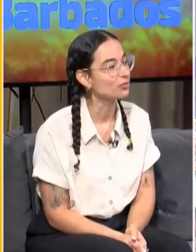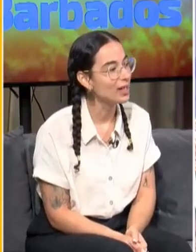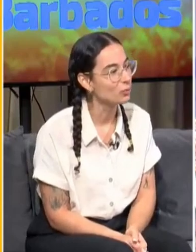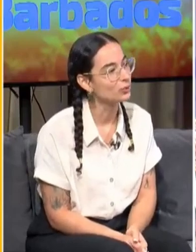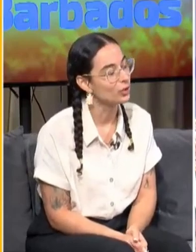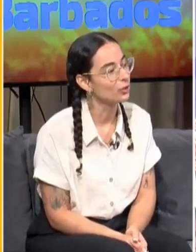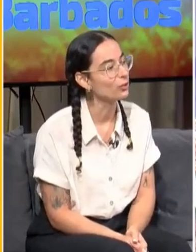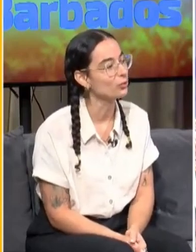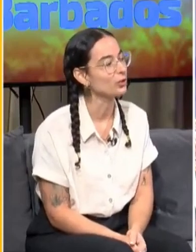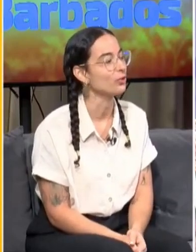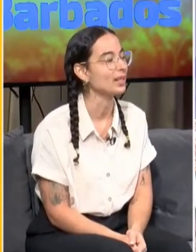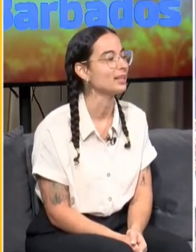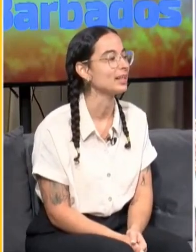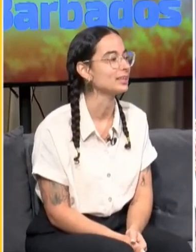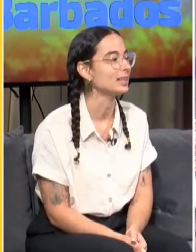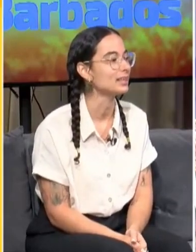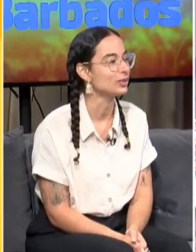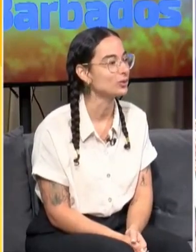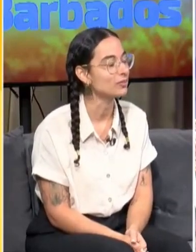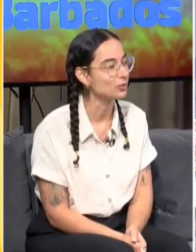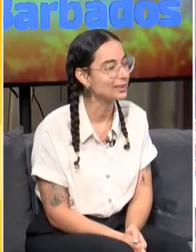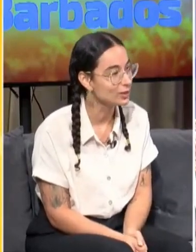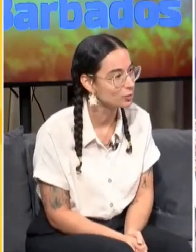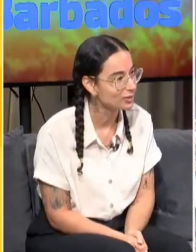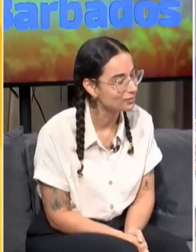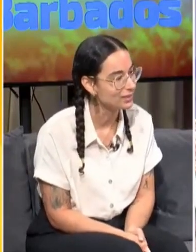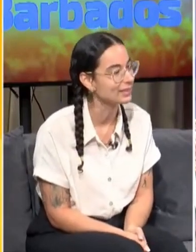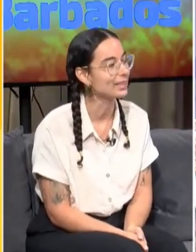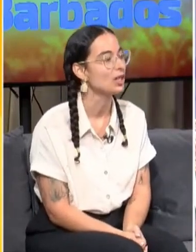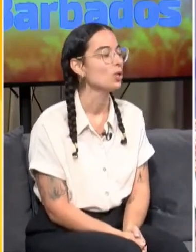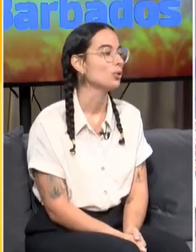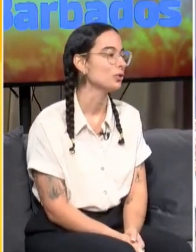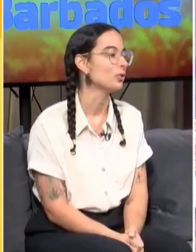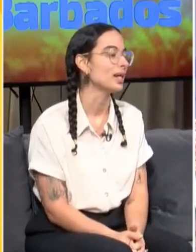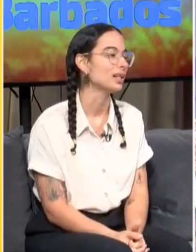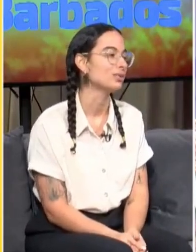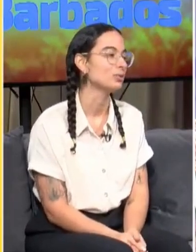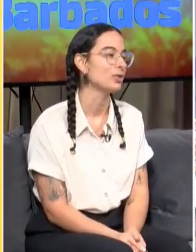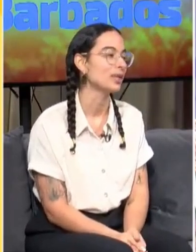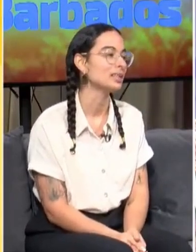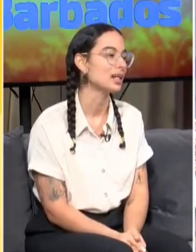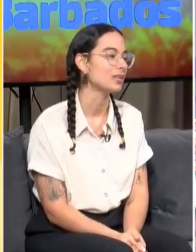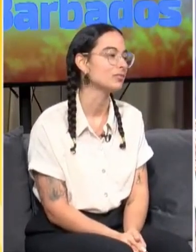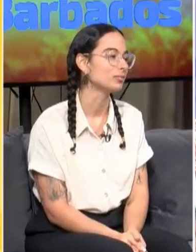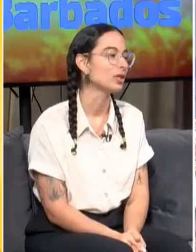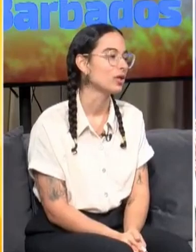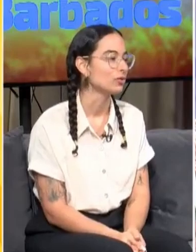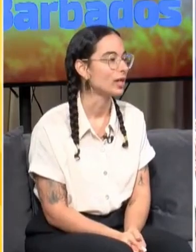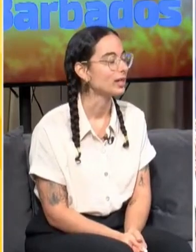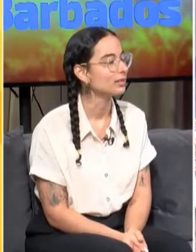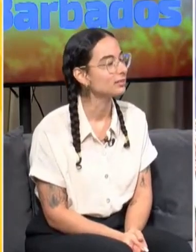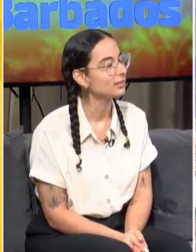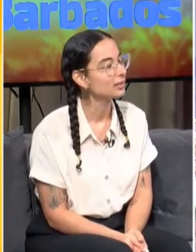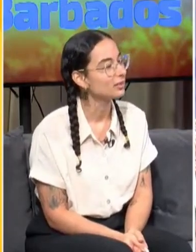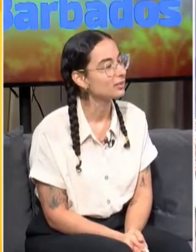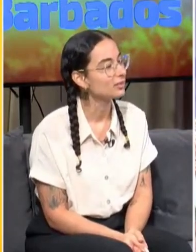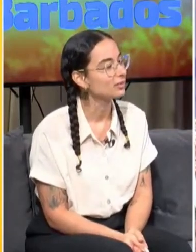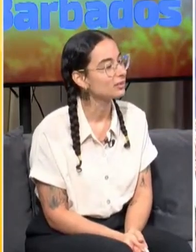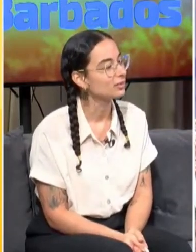know Shafet will know, that that's a sign. So deaf folks here specifically will know that sign for that